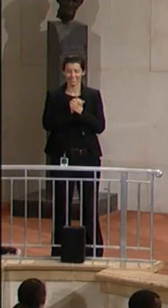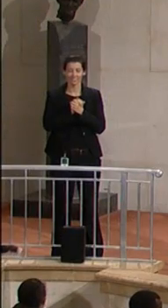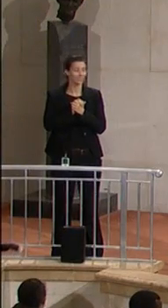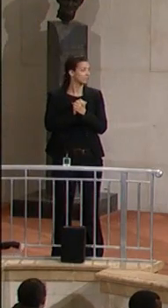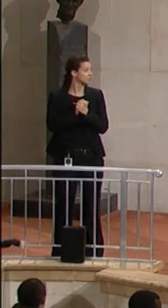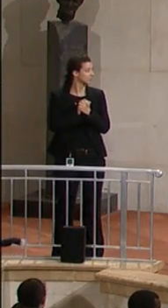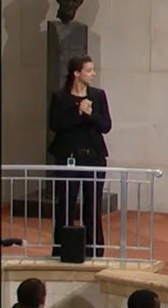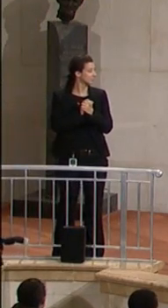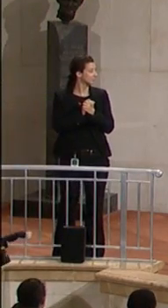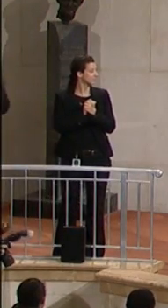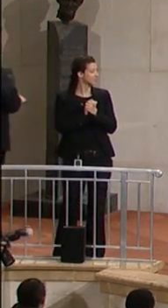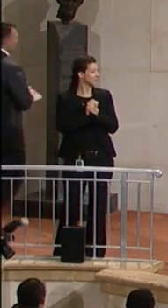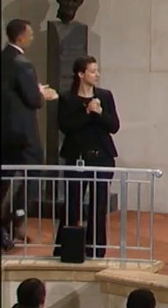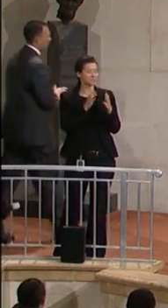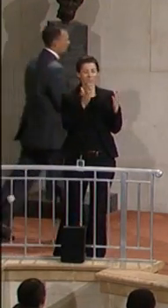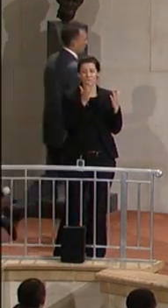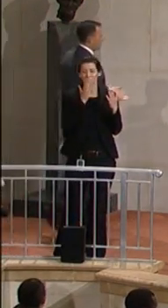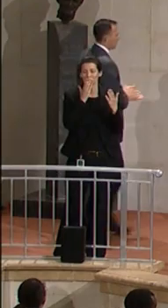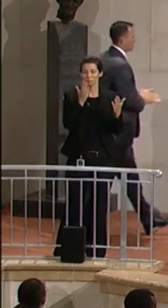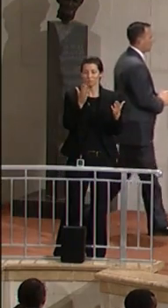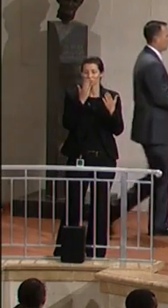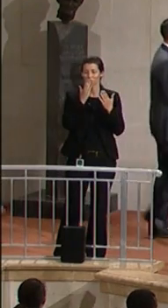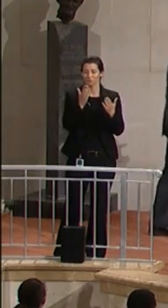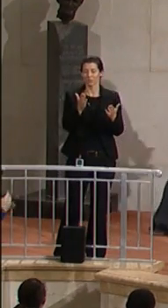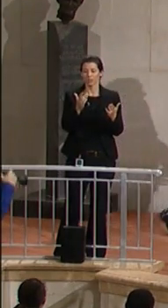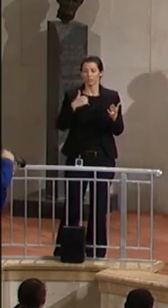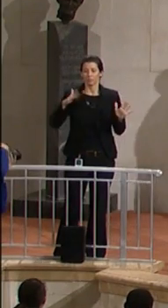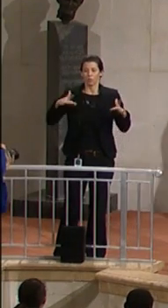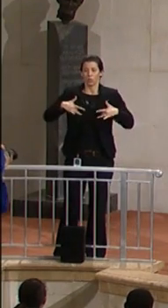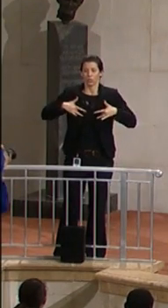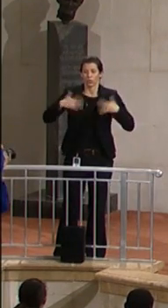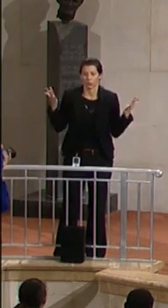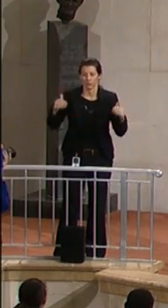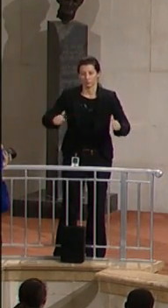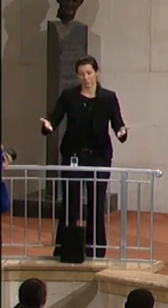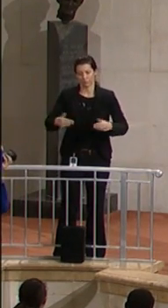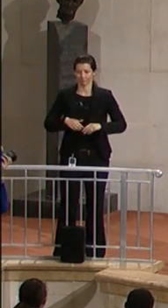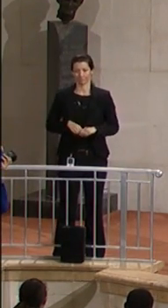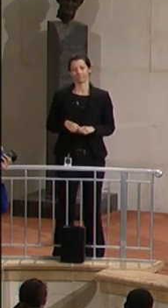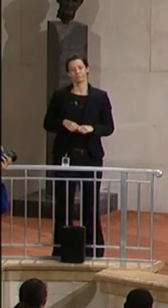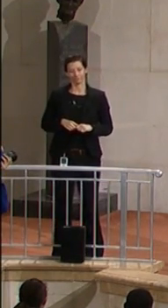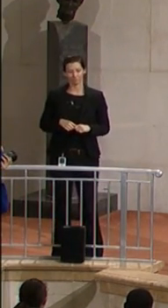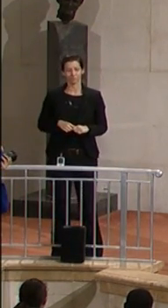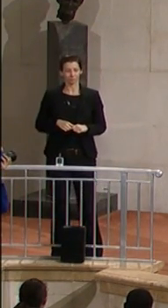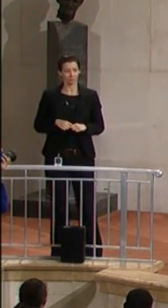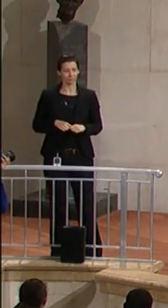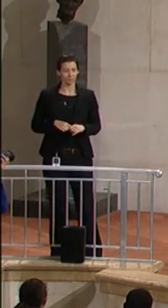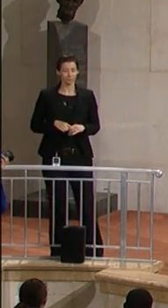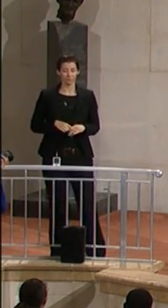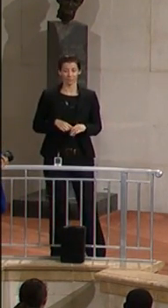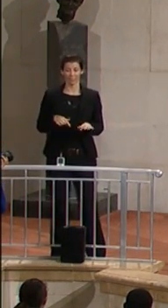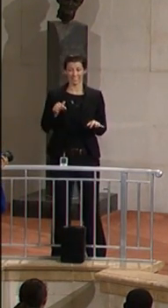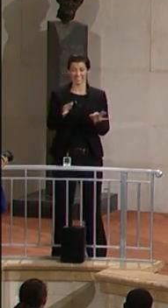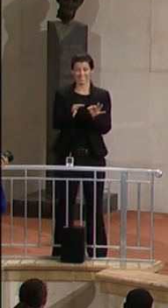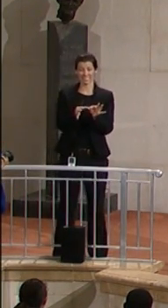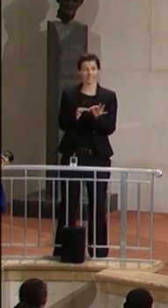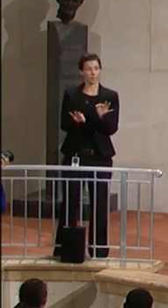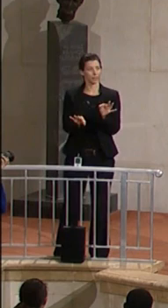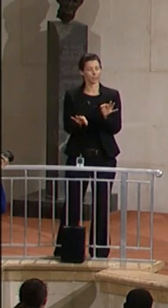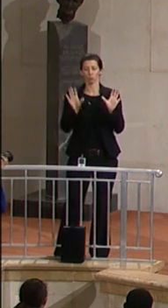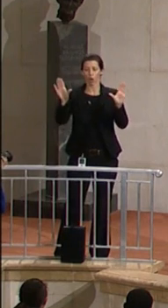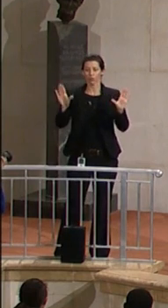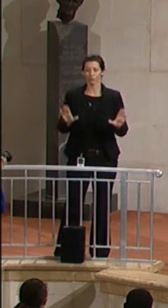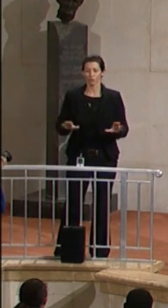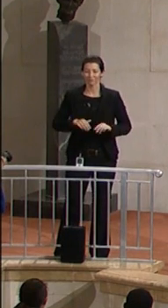Thank you so much. I am beyond thrilled to be here. You know, this is simply wonderful, and